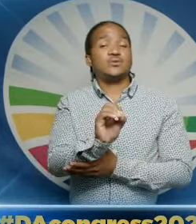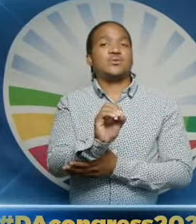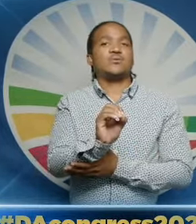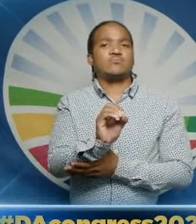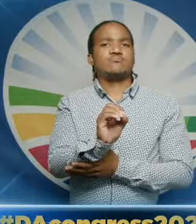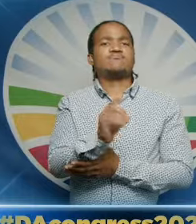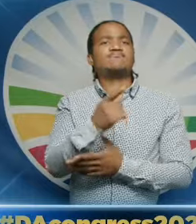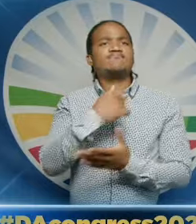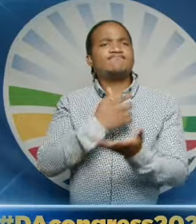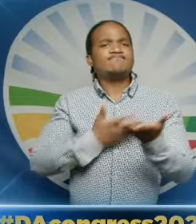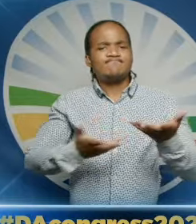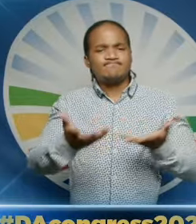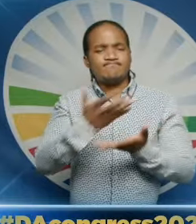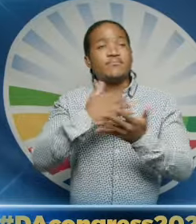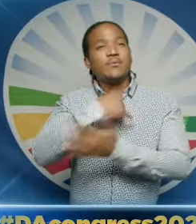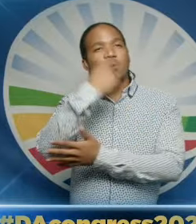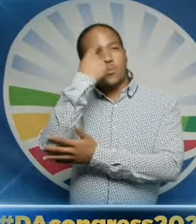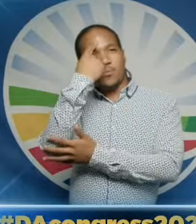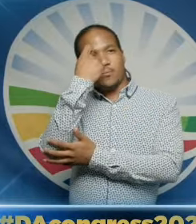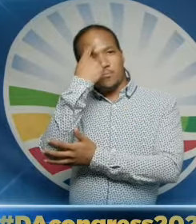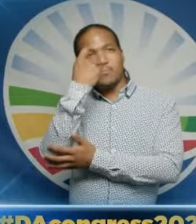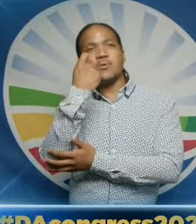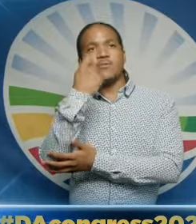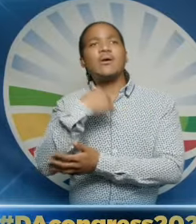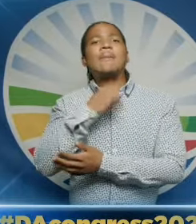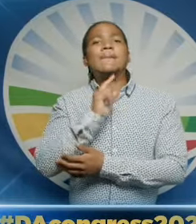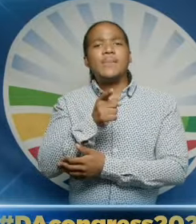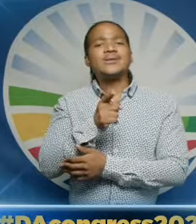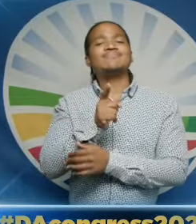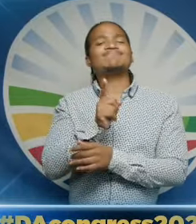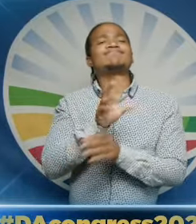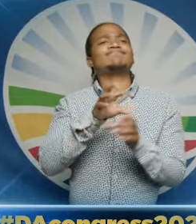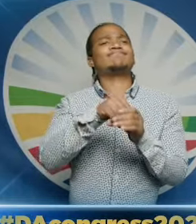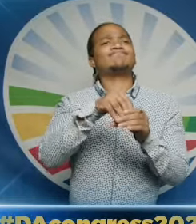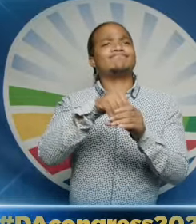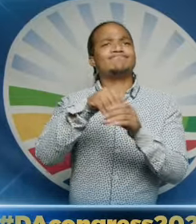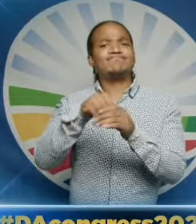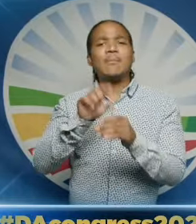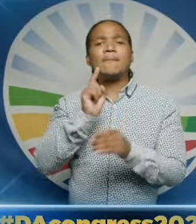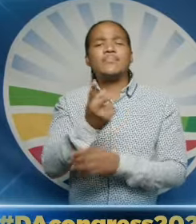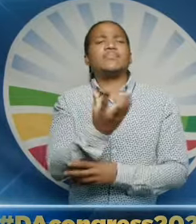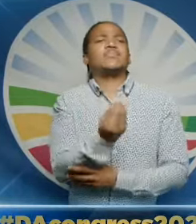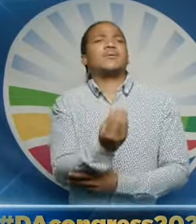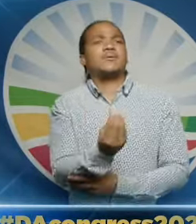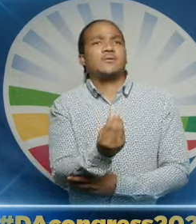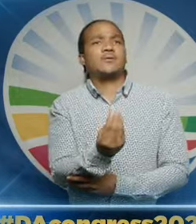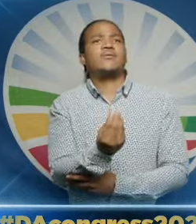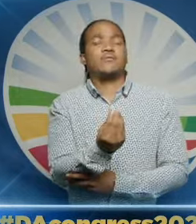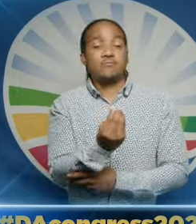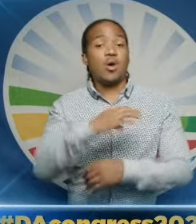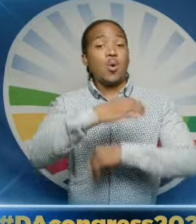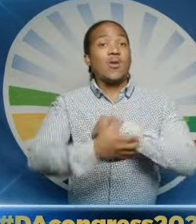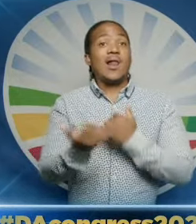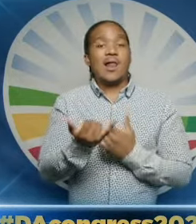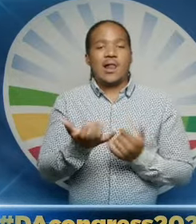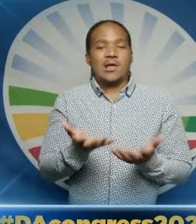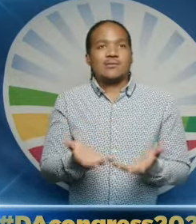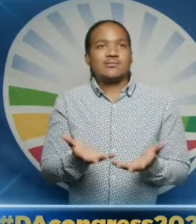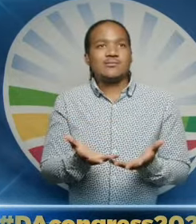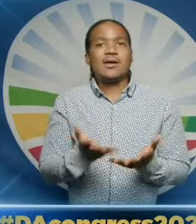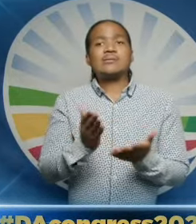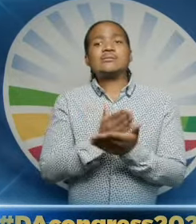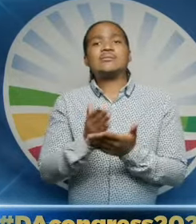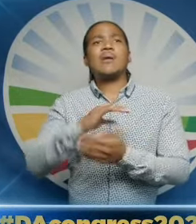branch election process for me is the most fascinating thing. We must be the only party that actually has regular congresses like this. Some parties don't